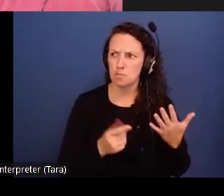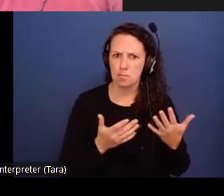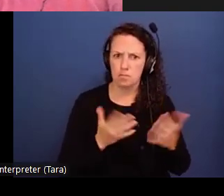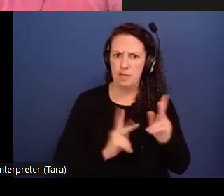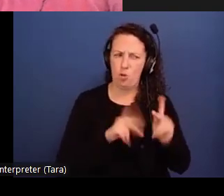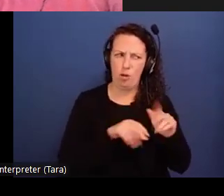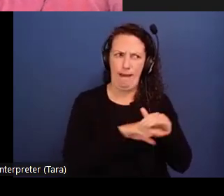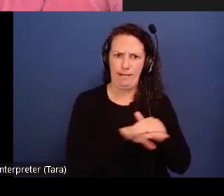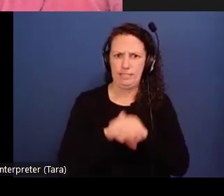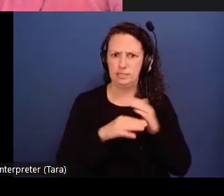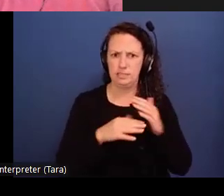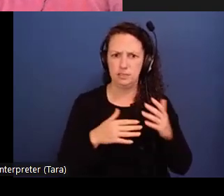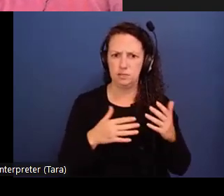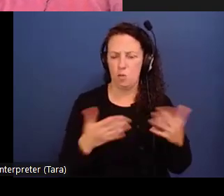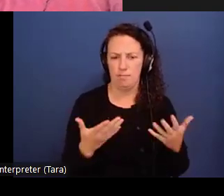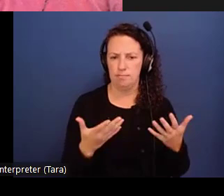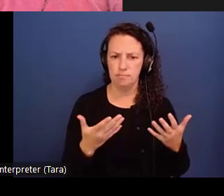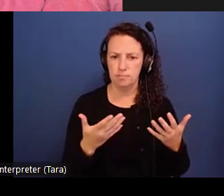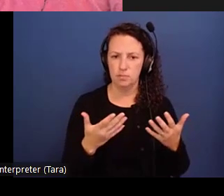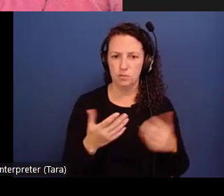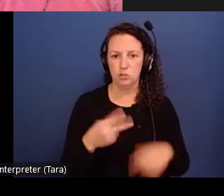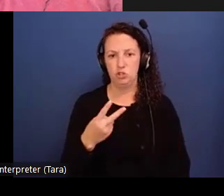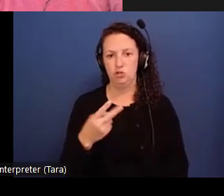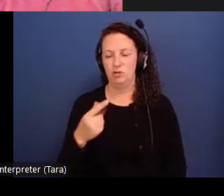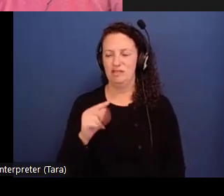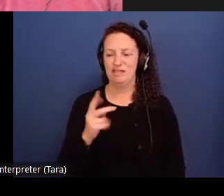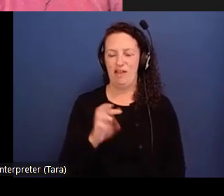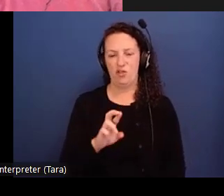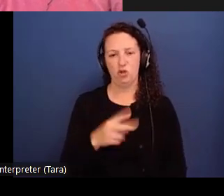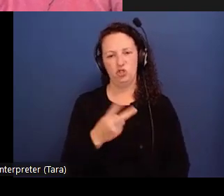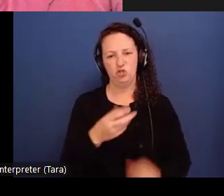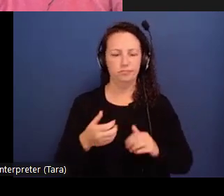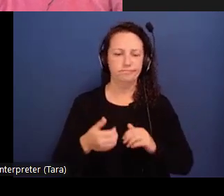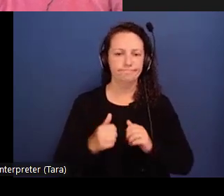organization through Together International? Sure,